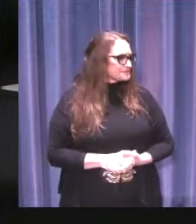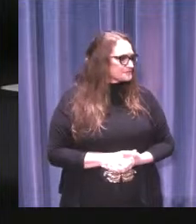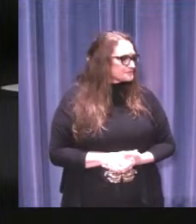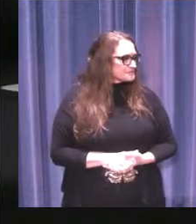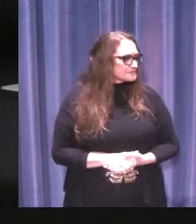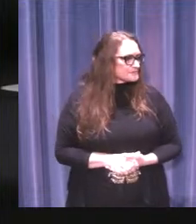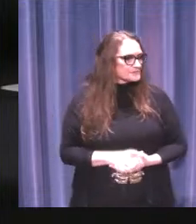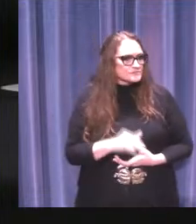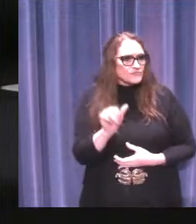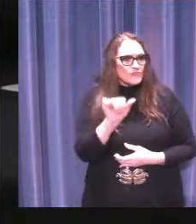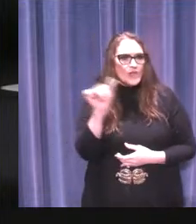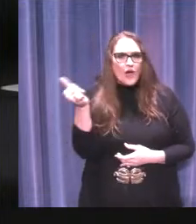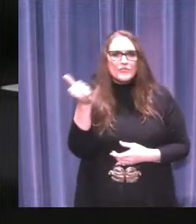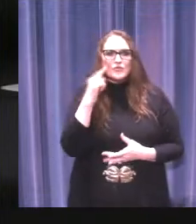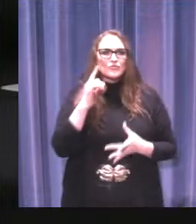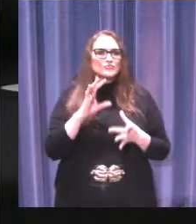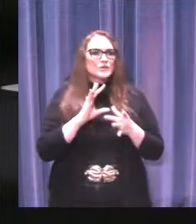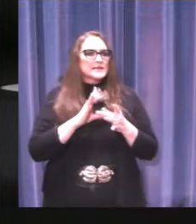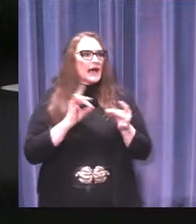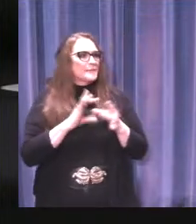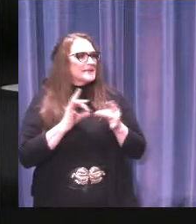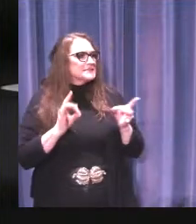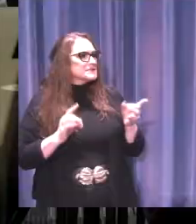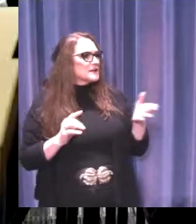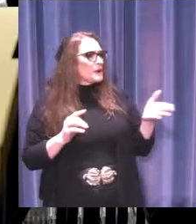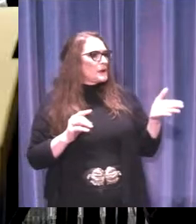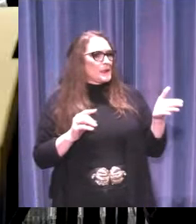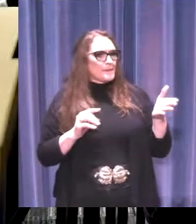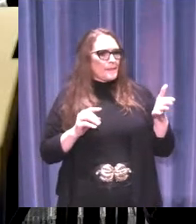Are there any other comments?